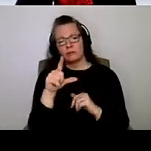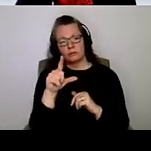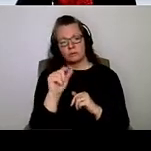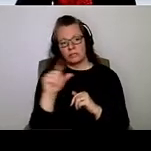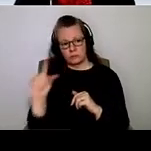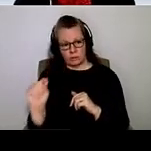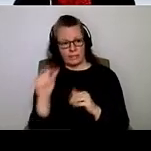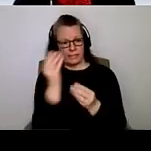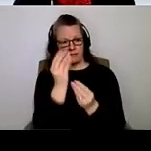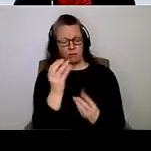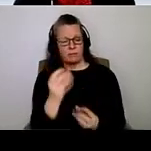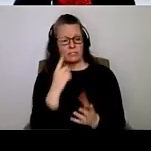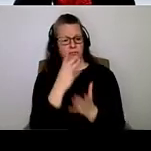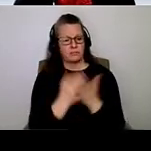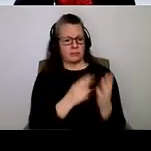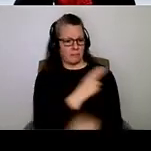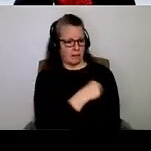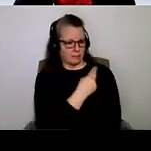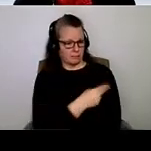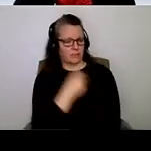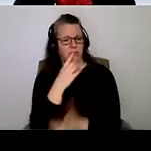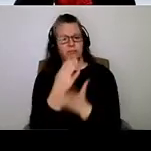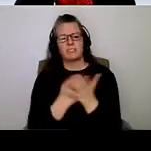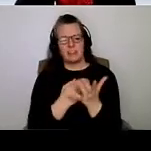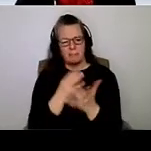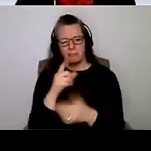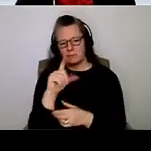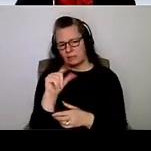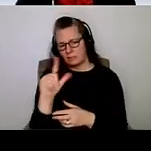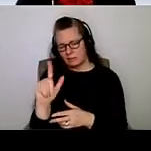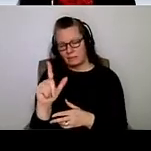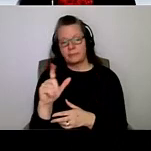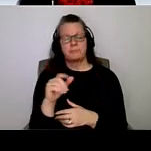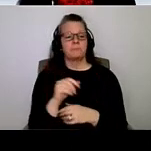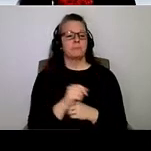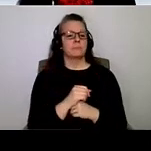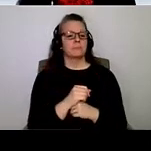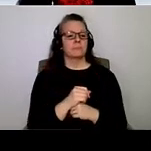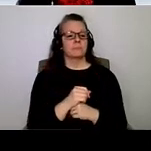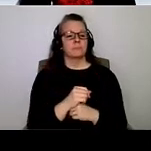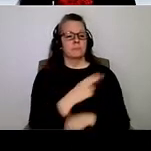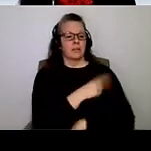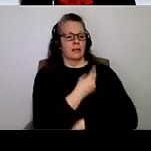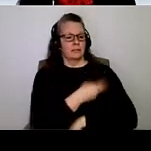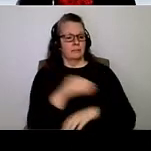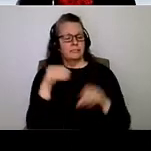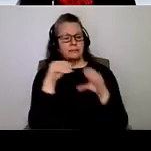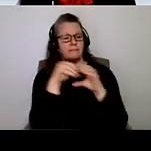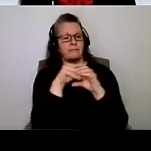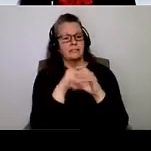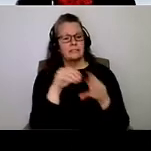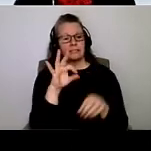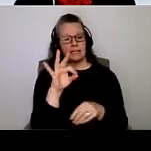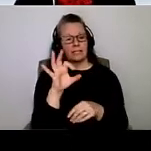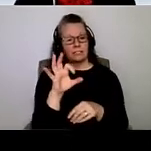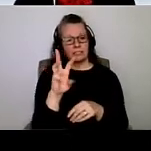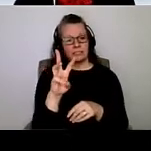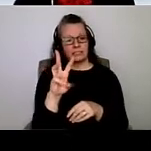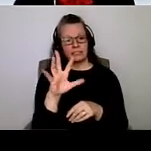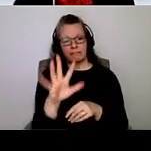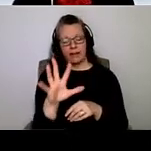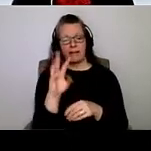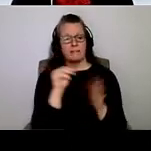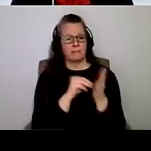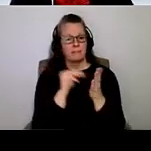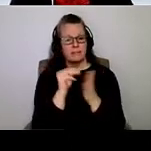information. For some hospitals, it was 21. So you can see hospitals invested $965 million, or 7% of their patient revenues,